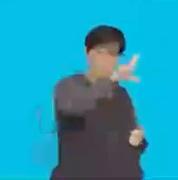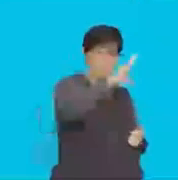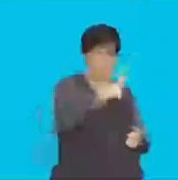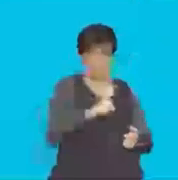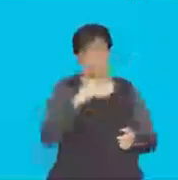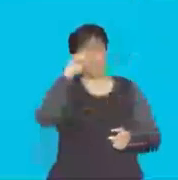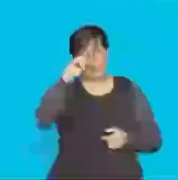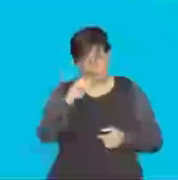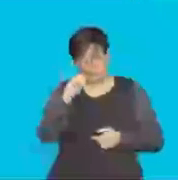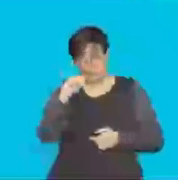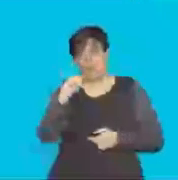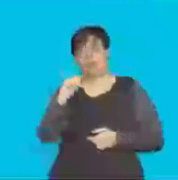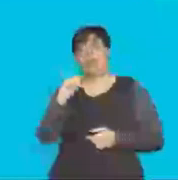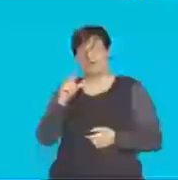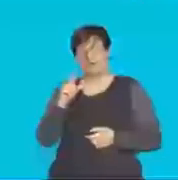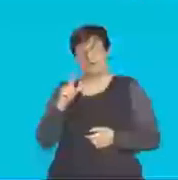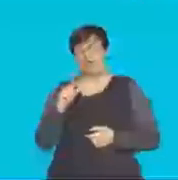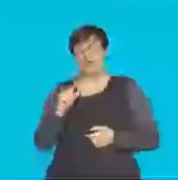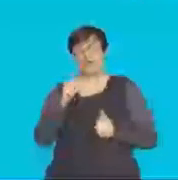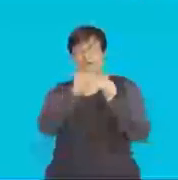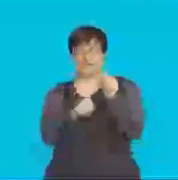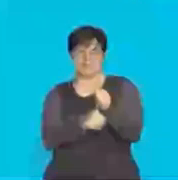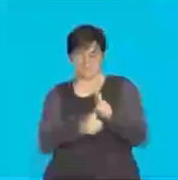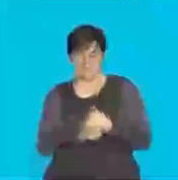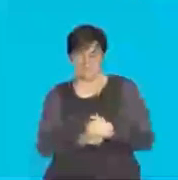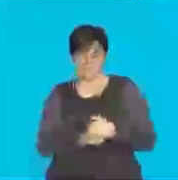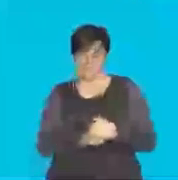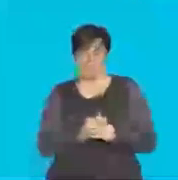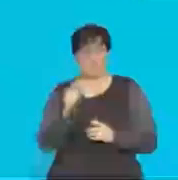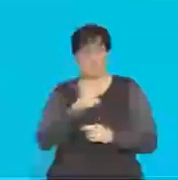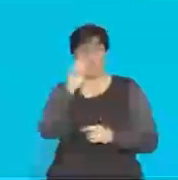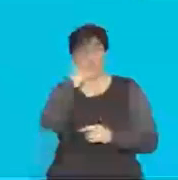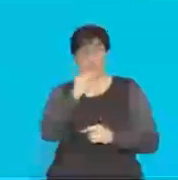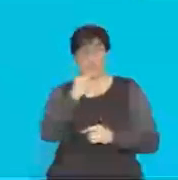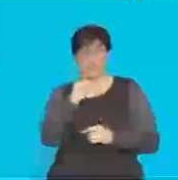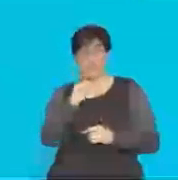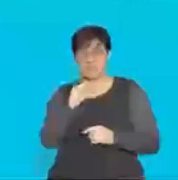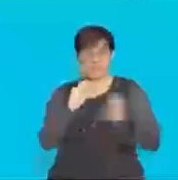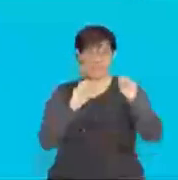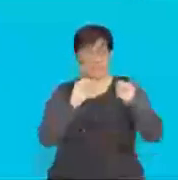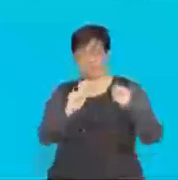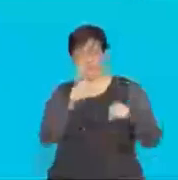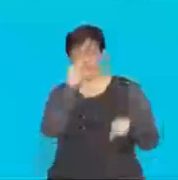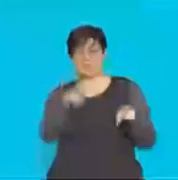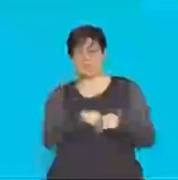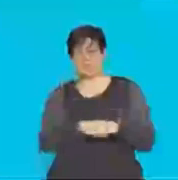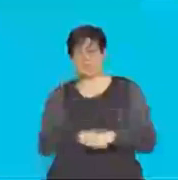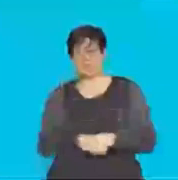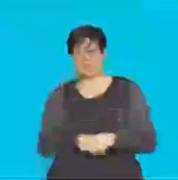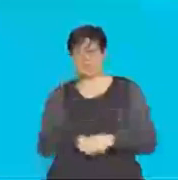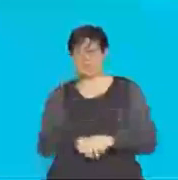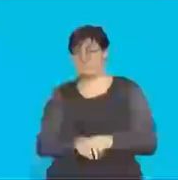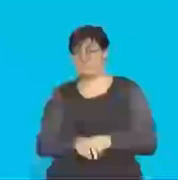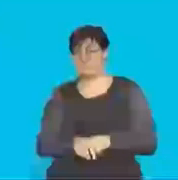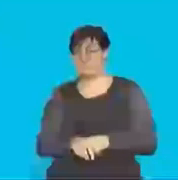dominant alphabets and smaller alphabets meaning the recessive alphabet, especially with letters like S, where some of us tend to write our